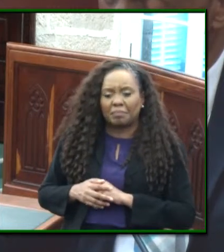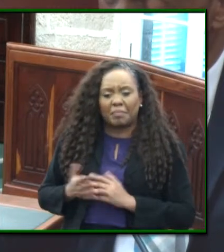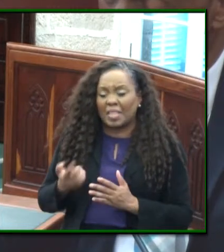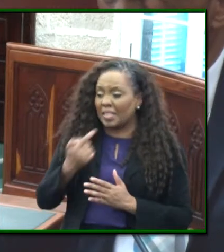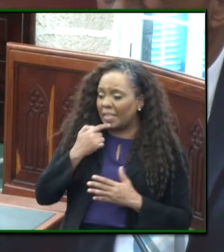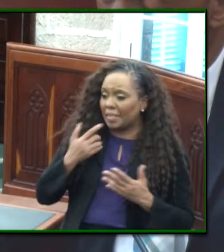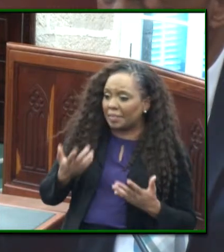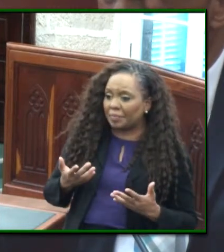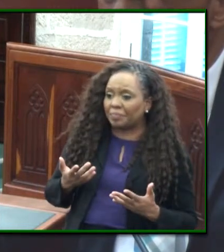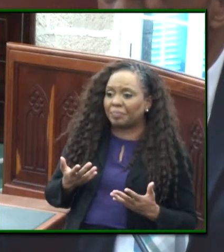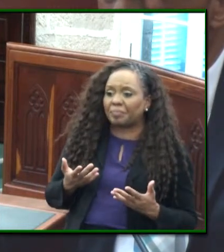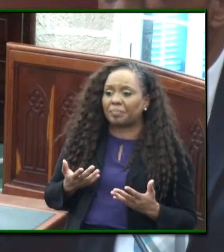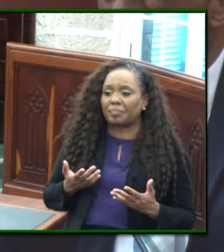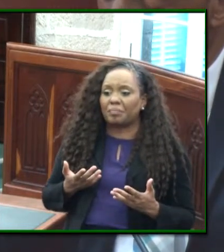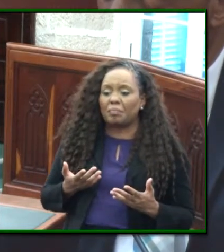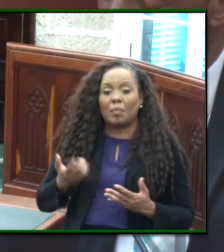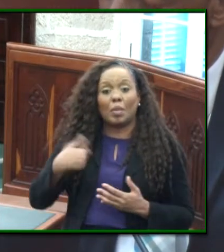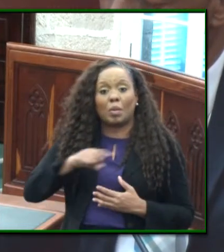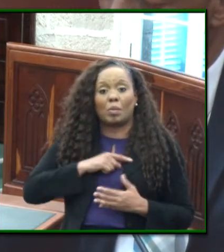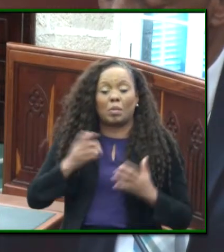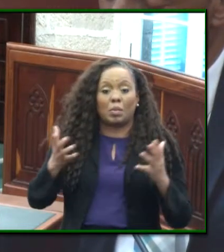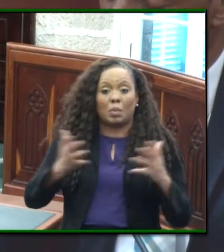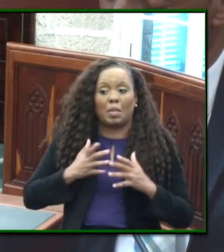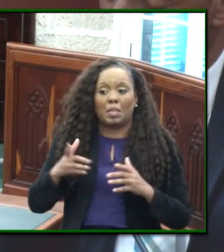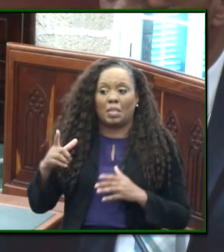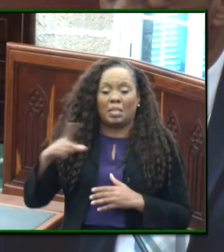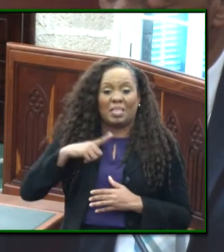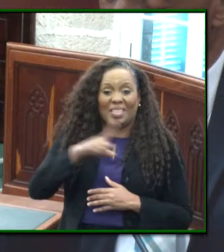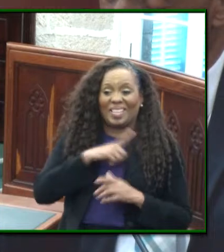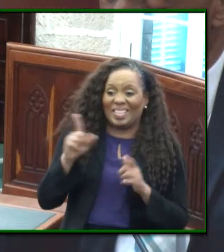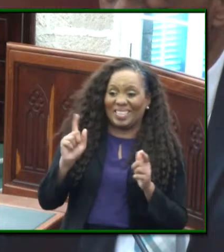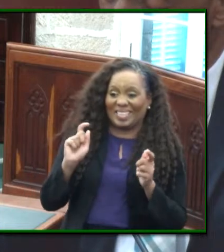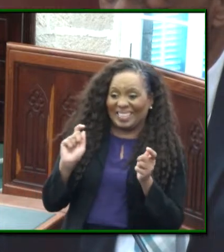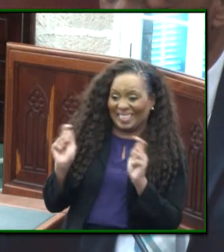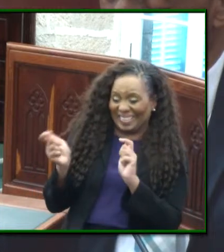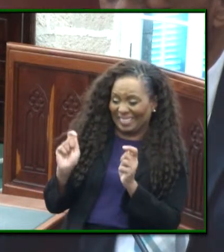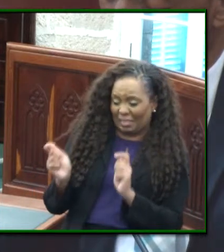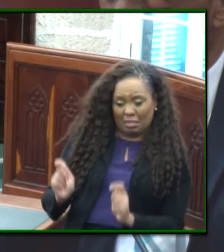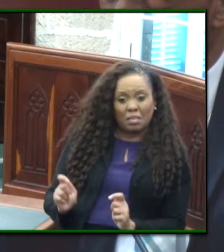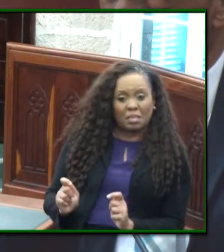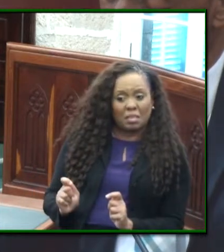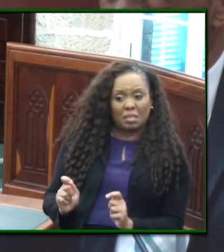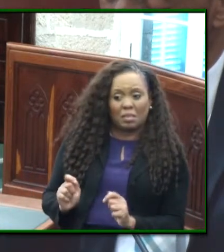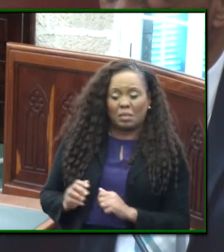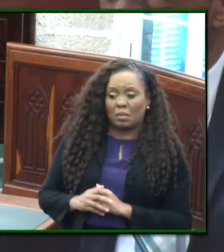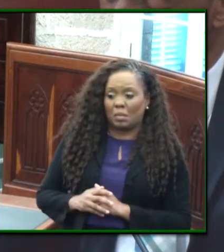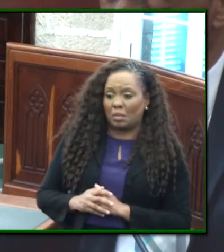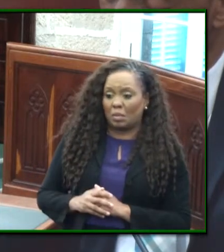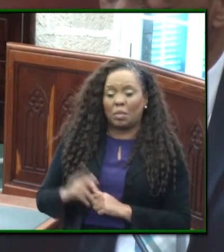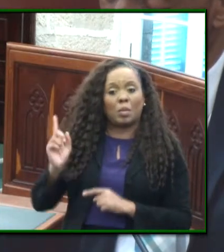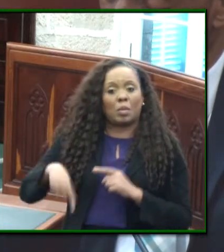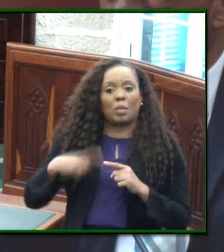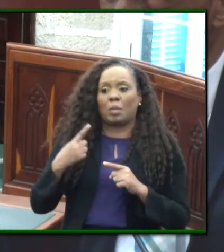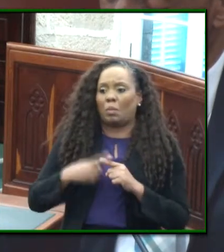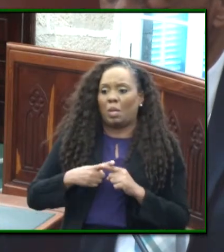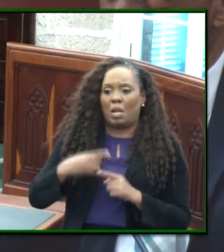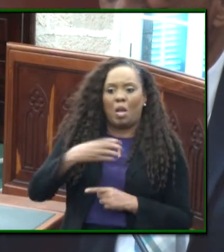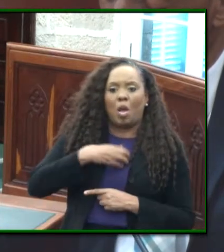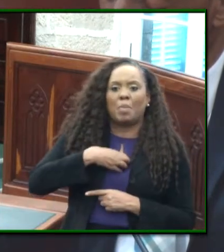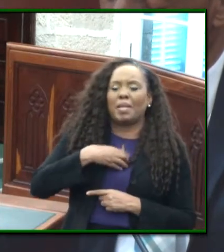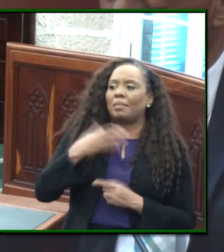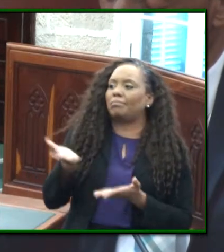know, we want legislation amended to make sure that when a matter is sent to the police